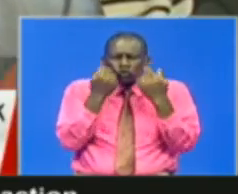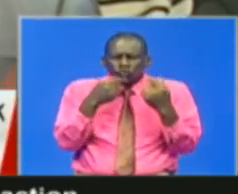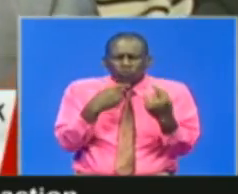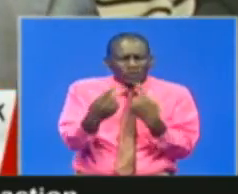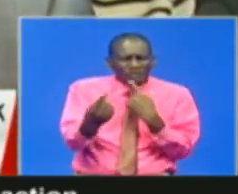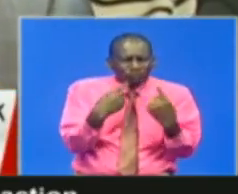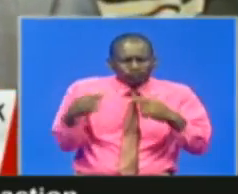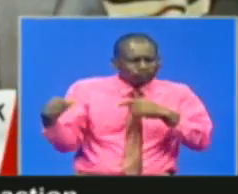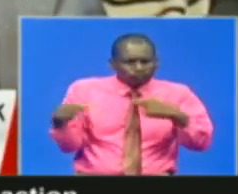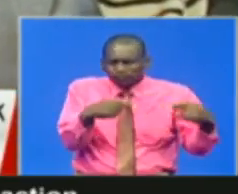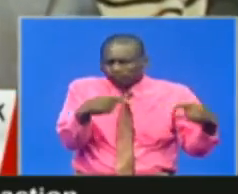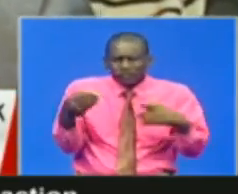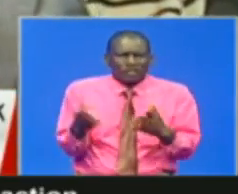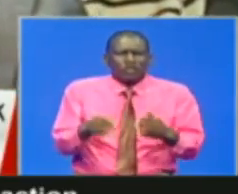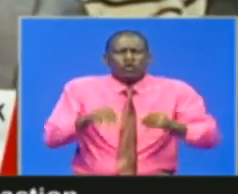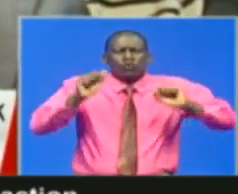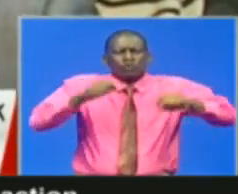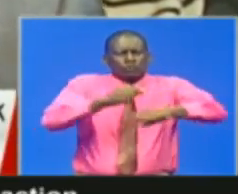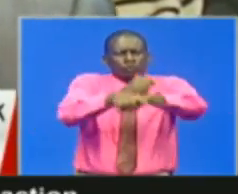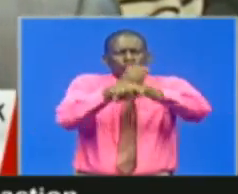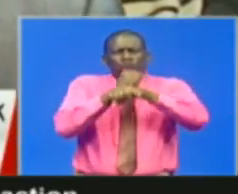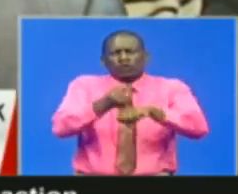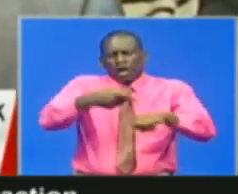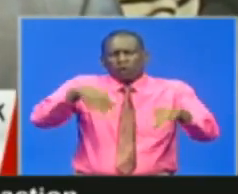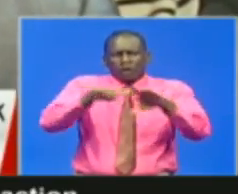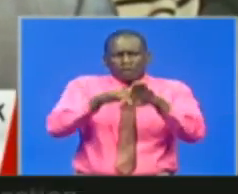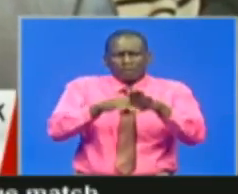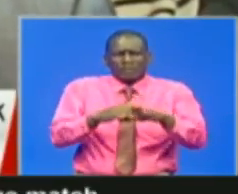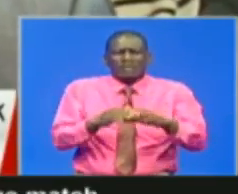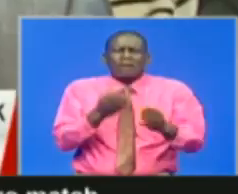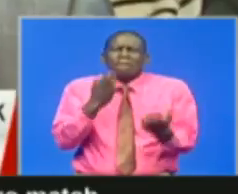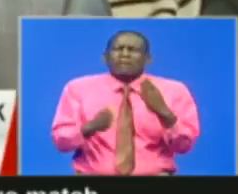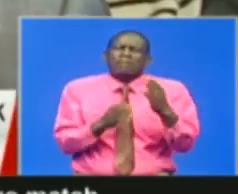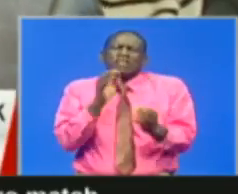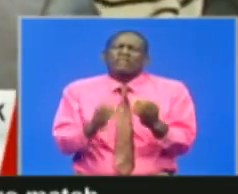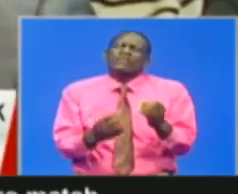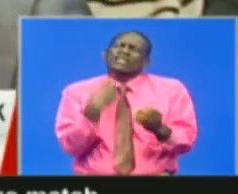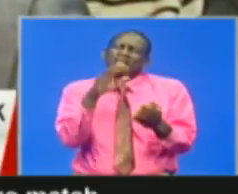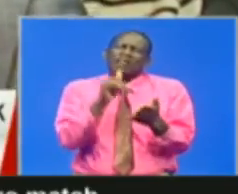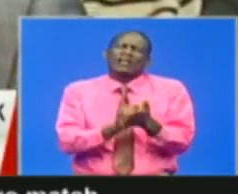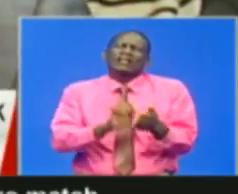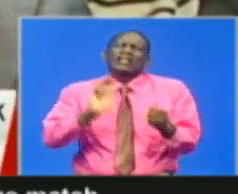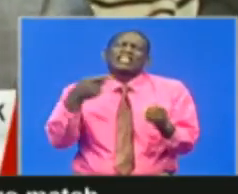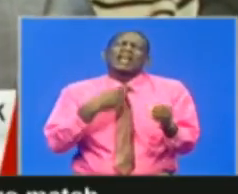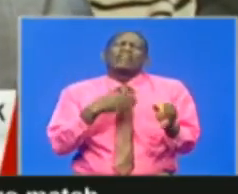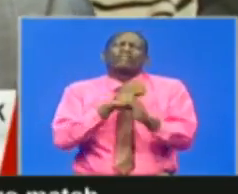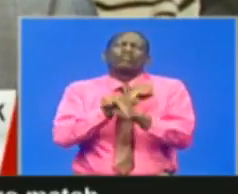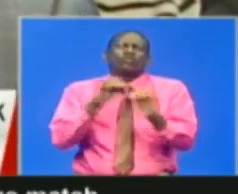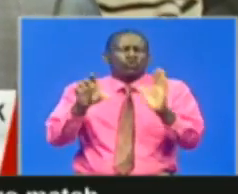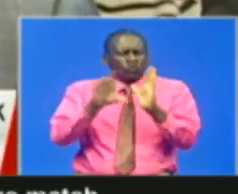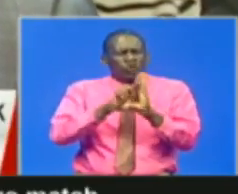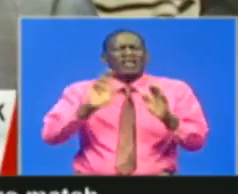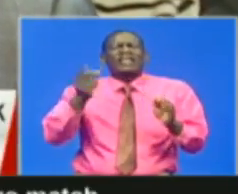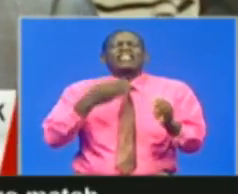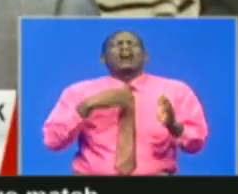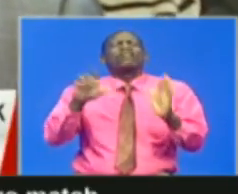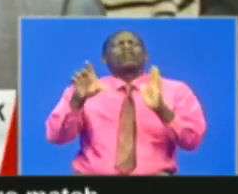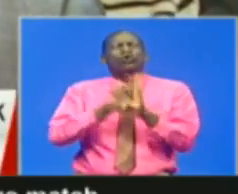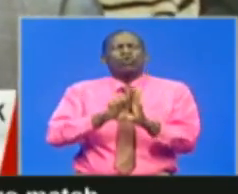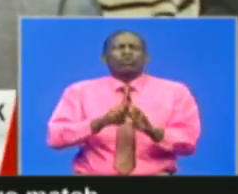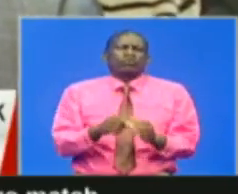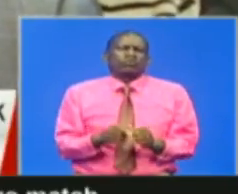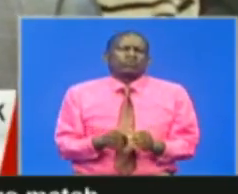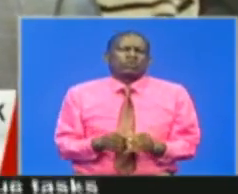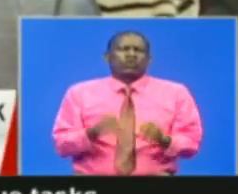are able and capable to defend our members unless you are telling us Kenya has become a banana republic. Kenya is not a banana republic. You